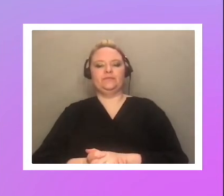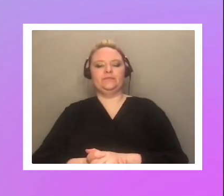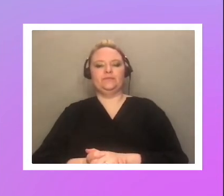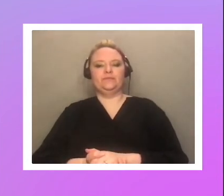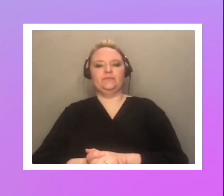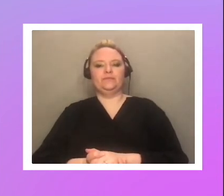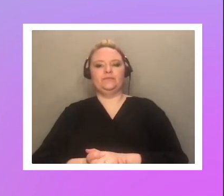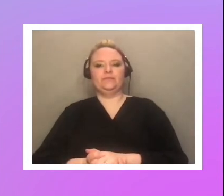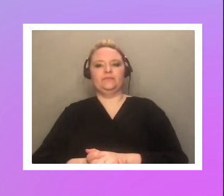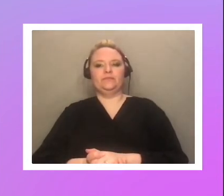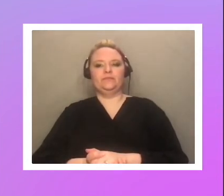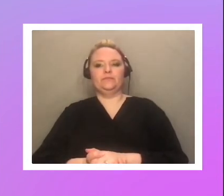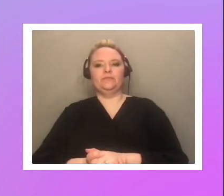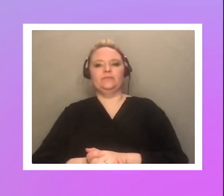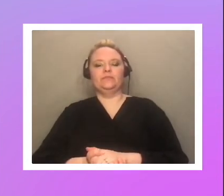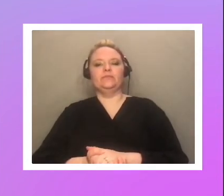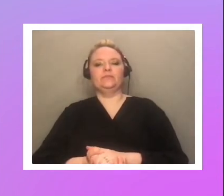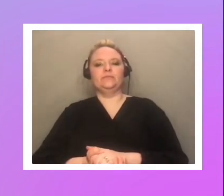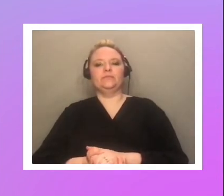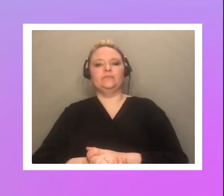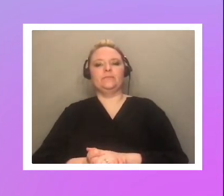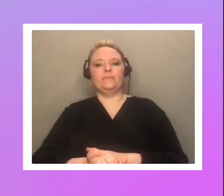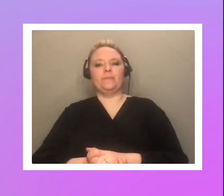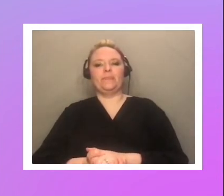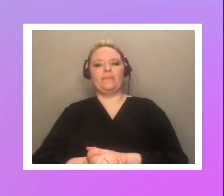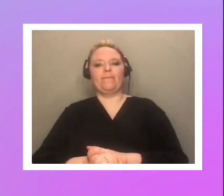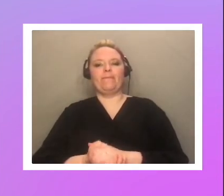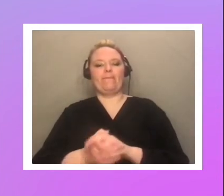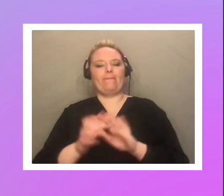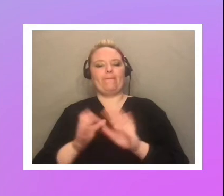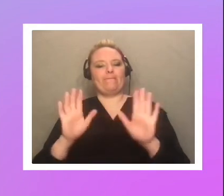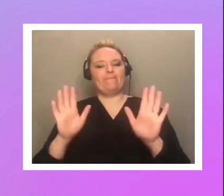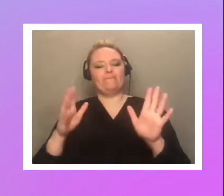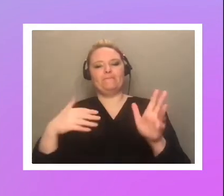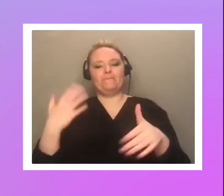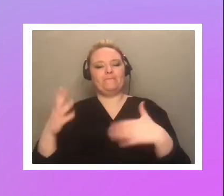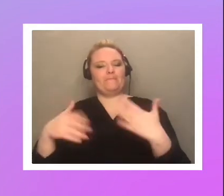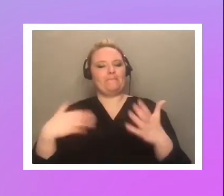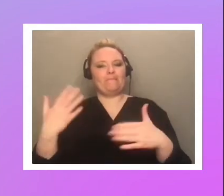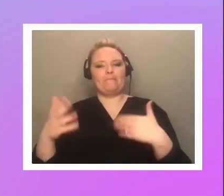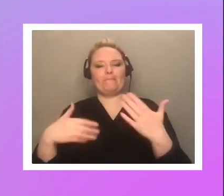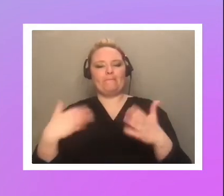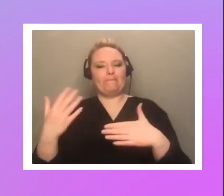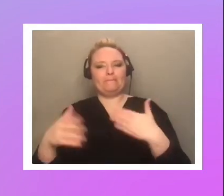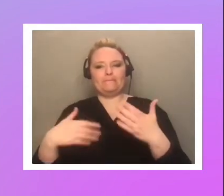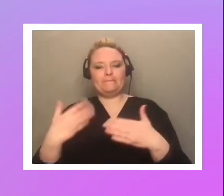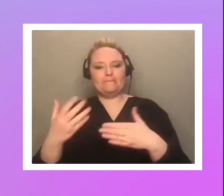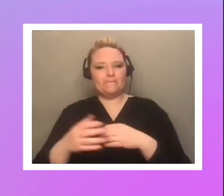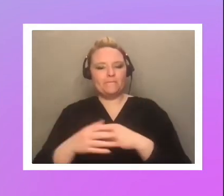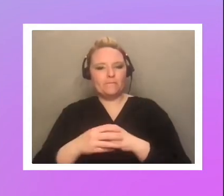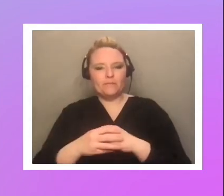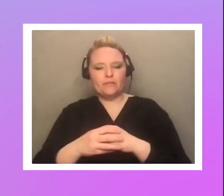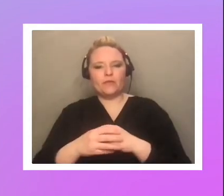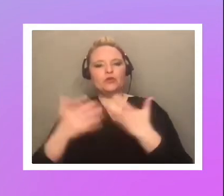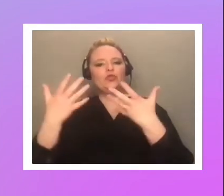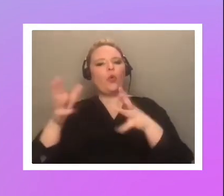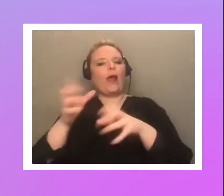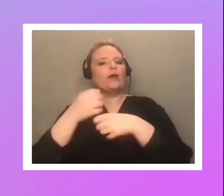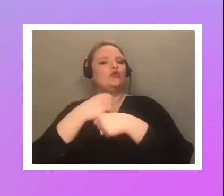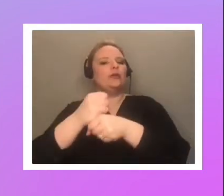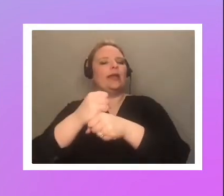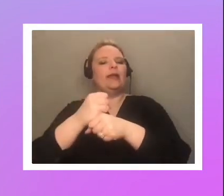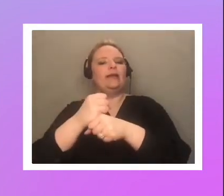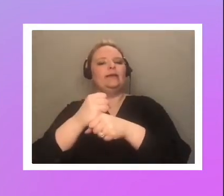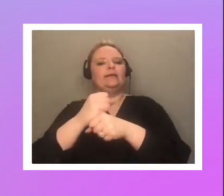or I'm sorry, that it won't uh, produce an inaccessible